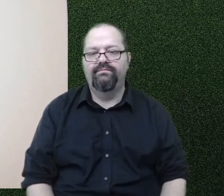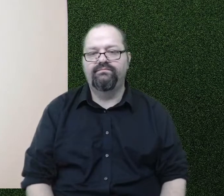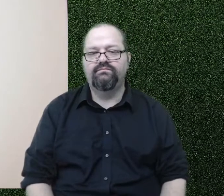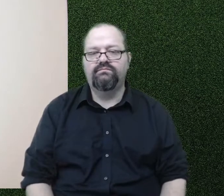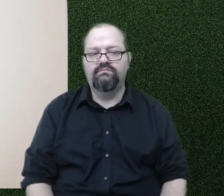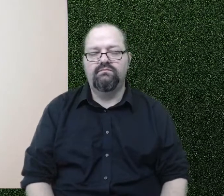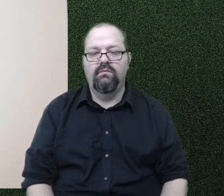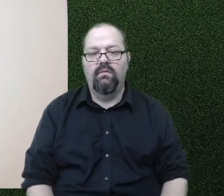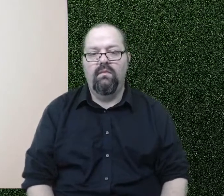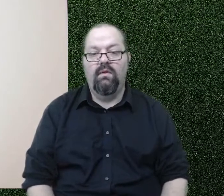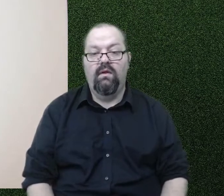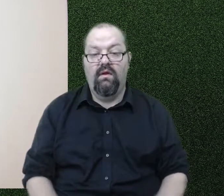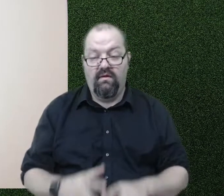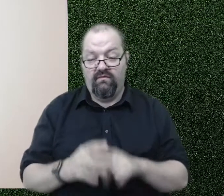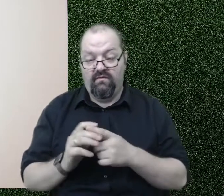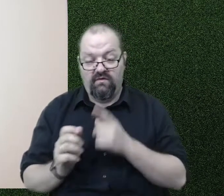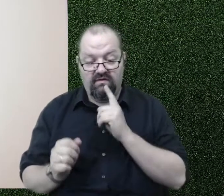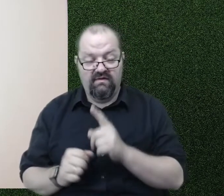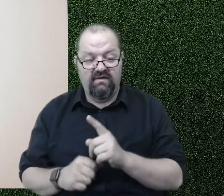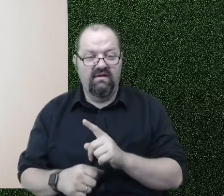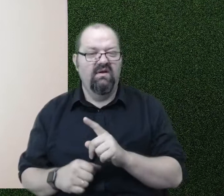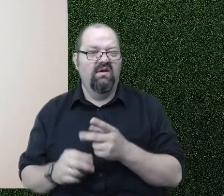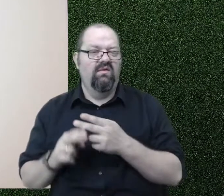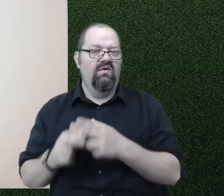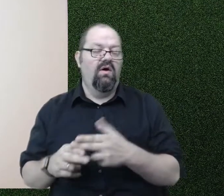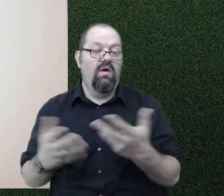point of u, we're going to call it the tail of u.